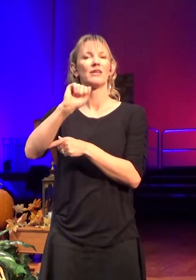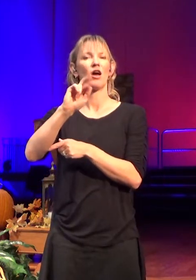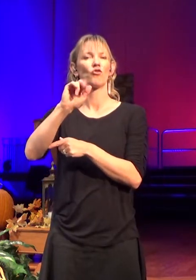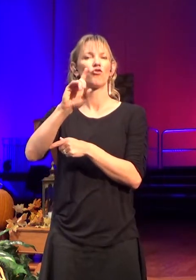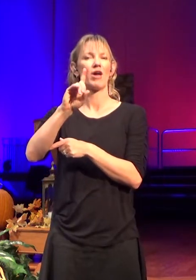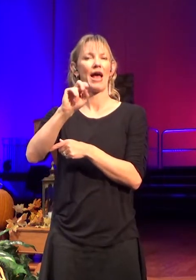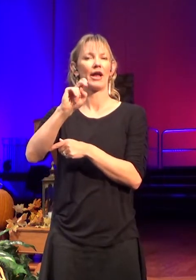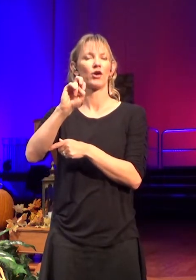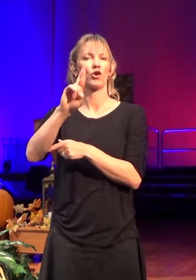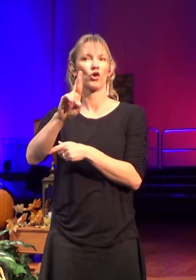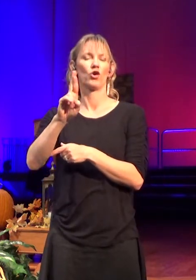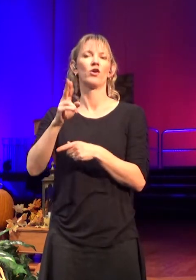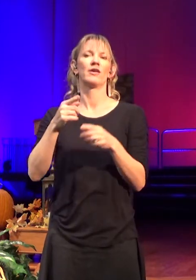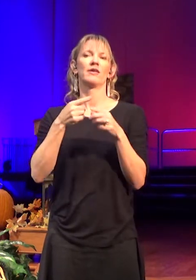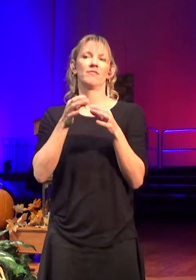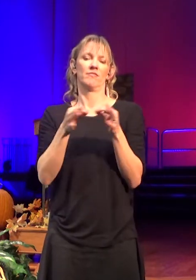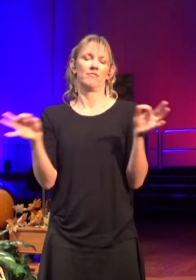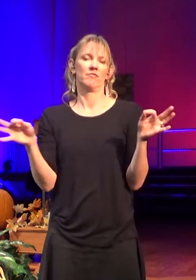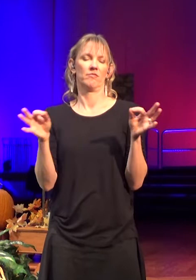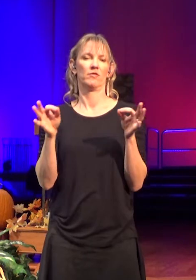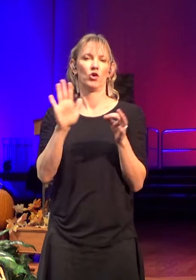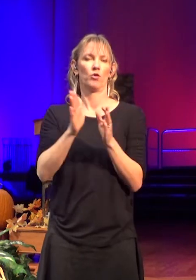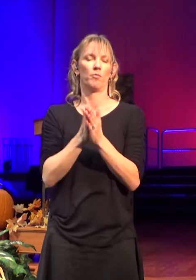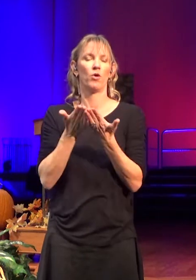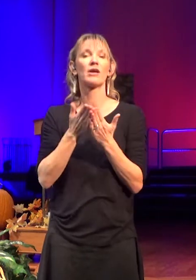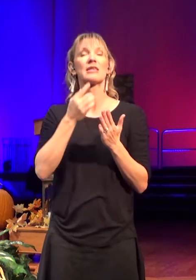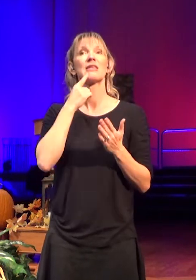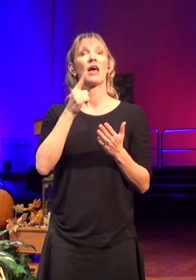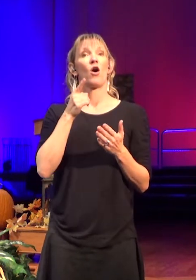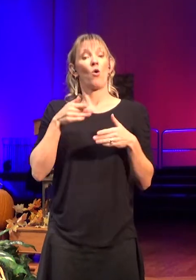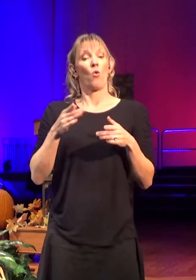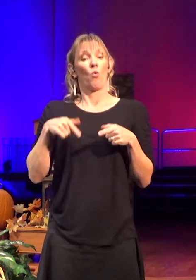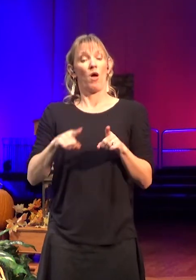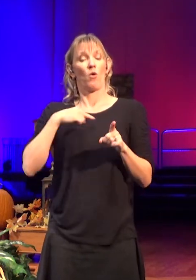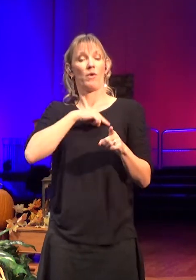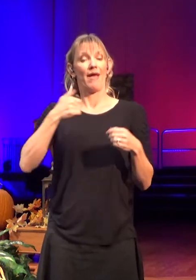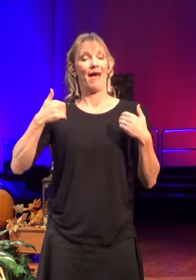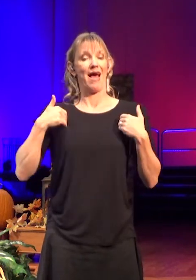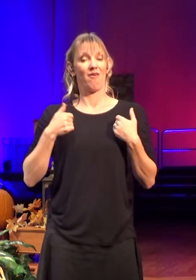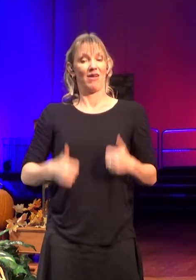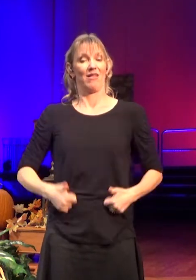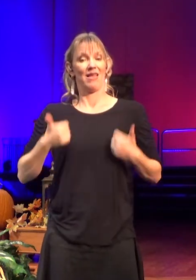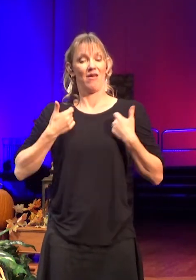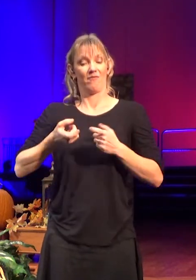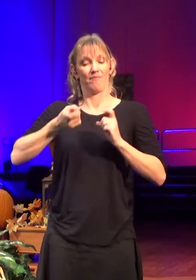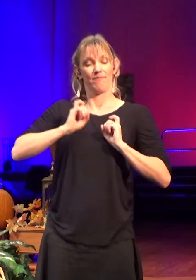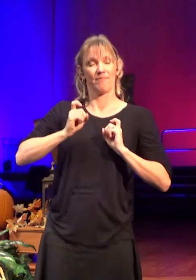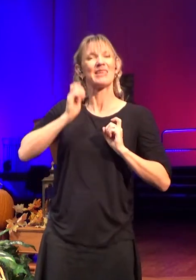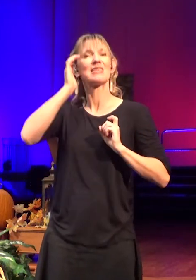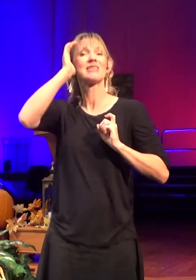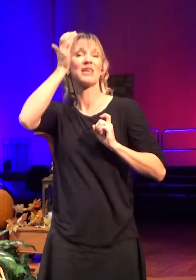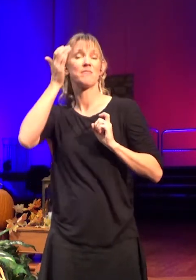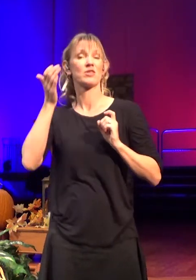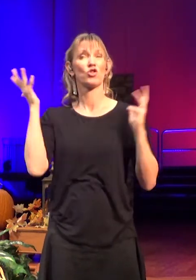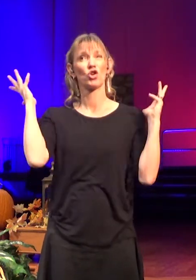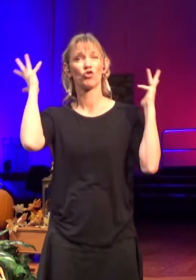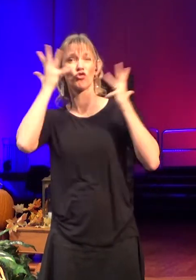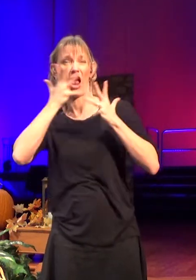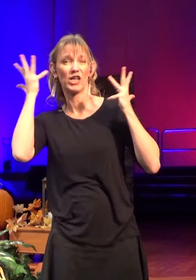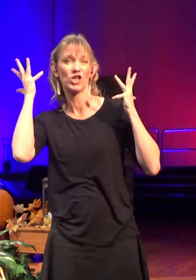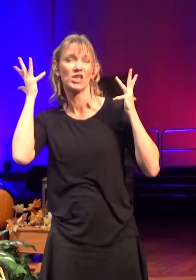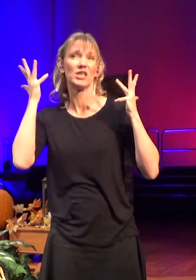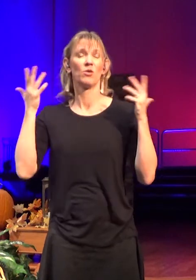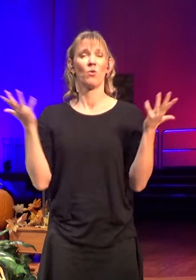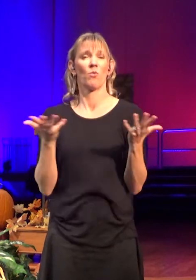Radner put it wonderfully in her memoir, It's Always Something. She said, while we have the gift of life, it seems to me